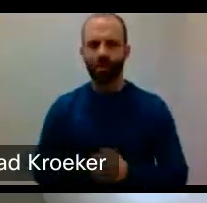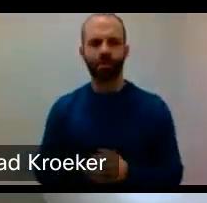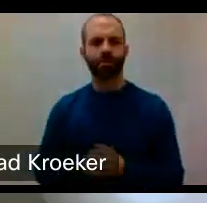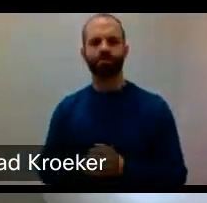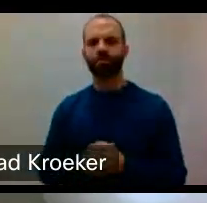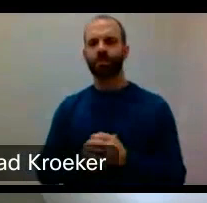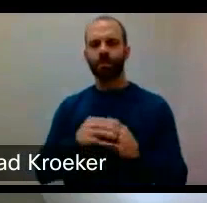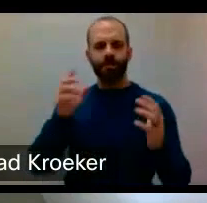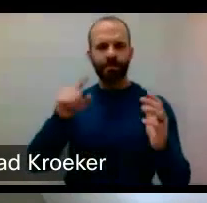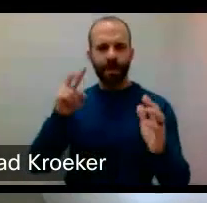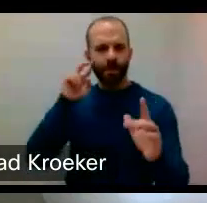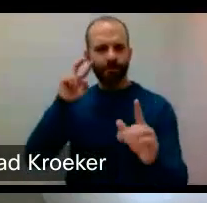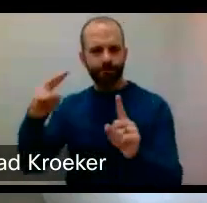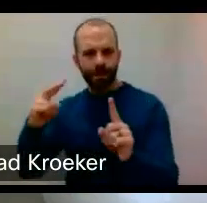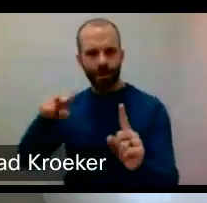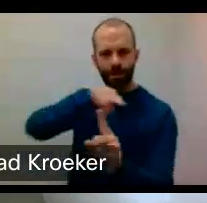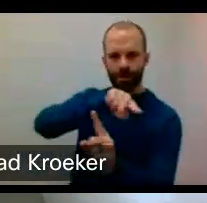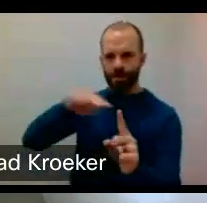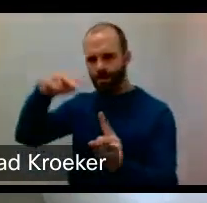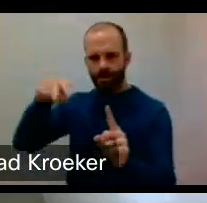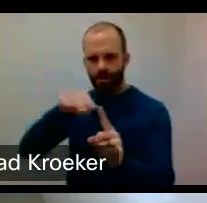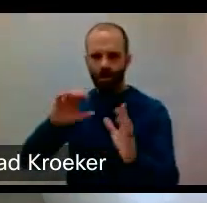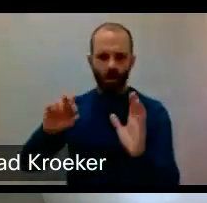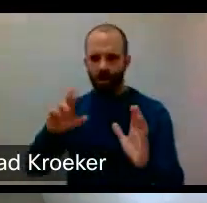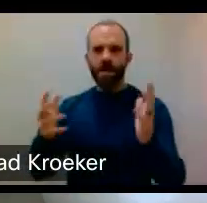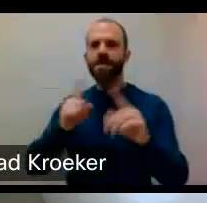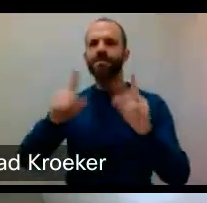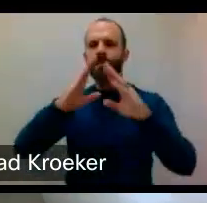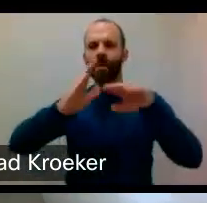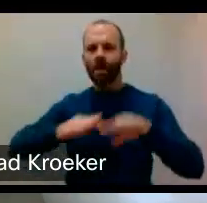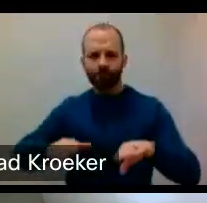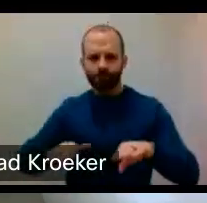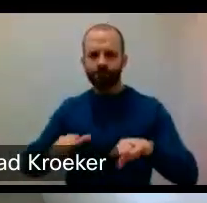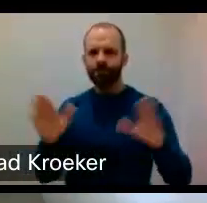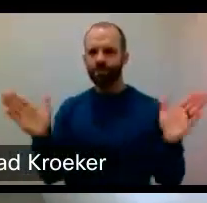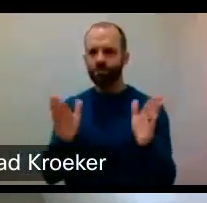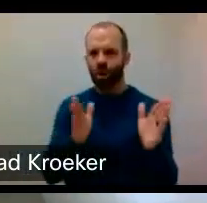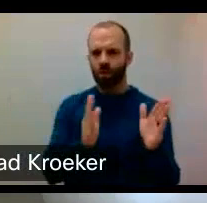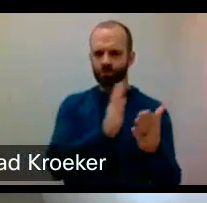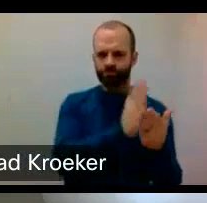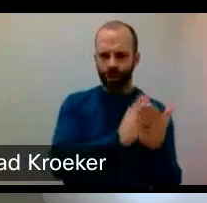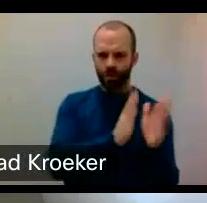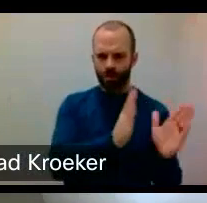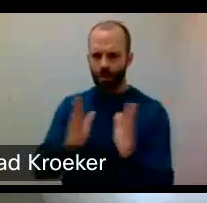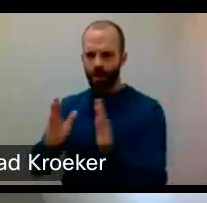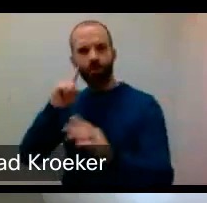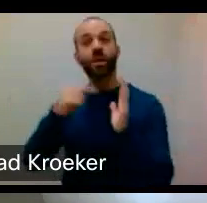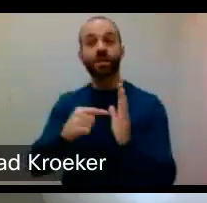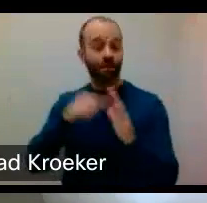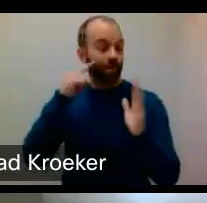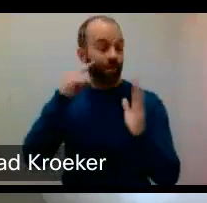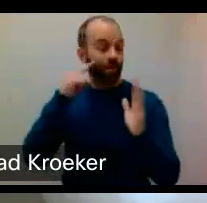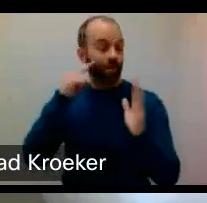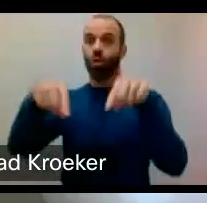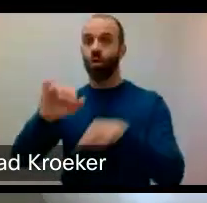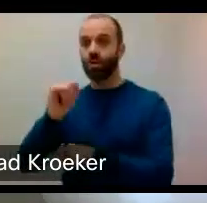different perspectives. You may need to break it into smaller sections. For example, if you went to a job fair, again, that would